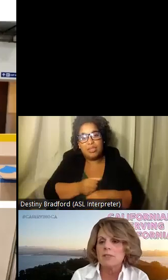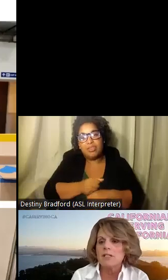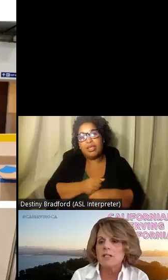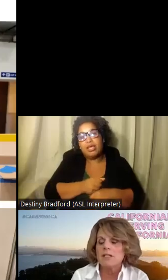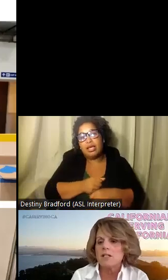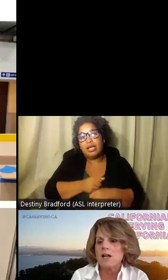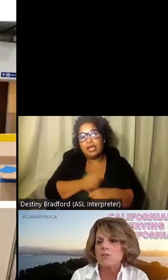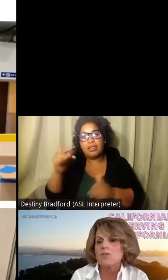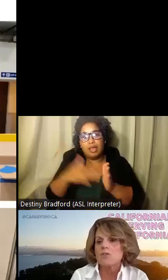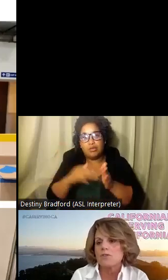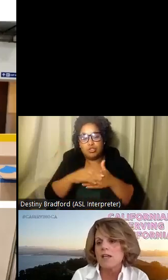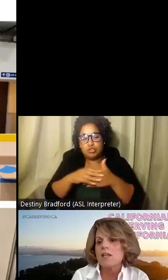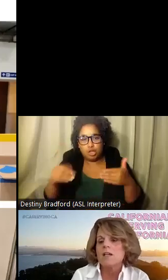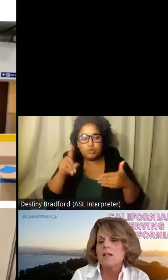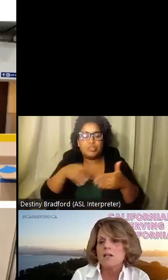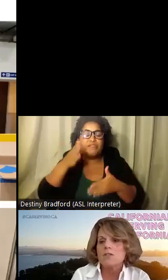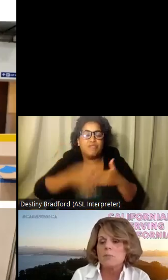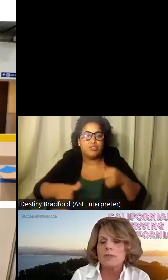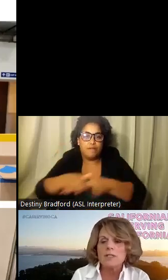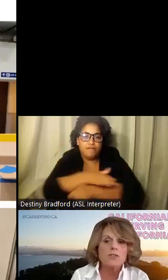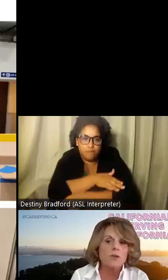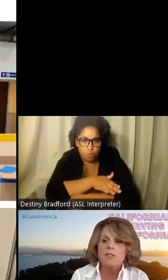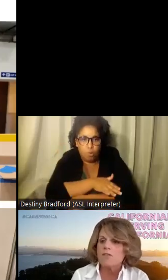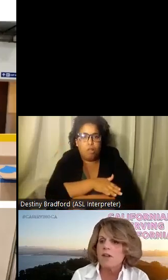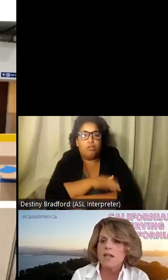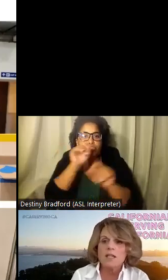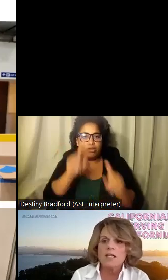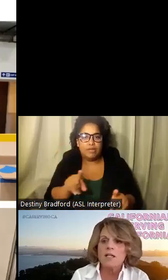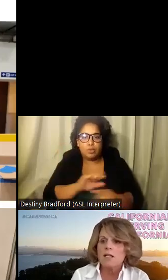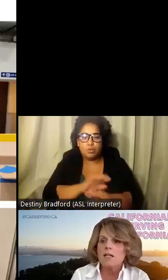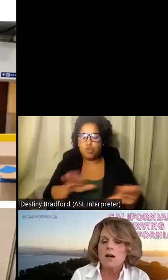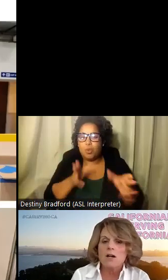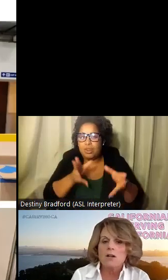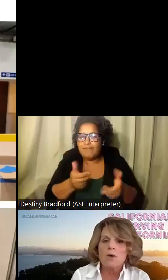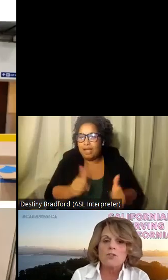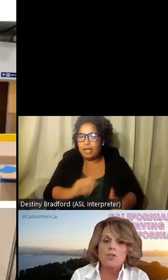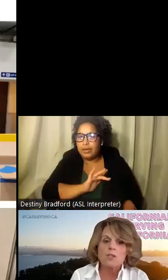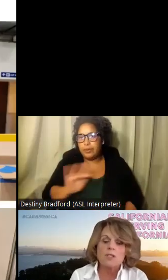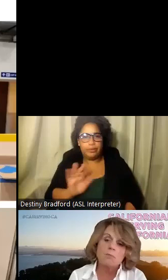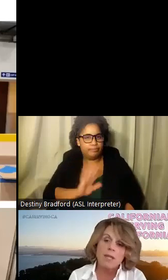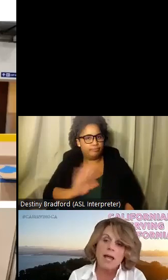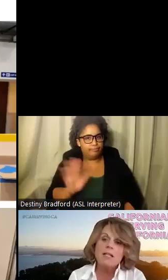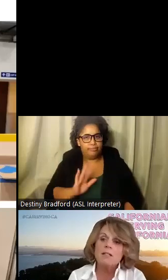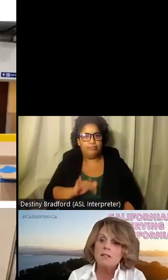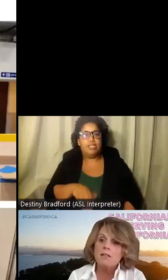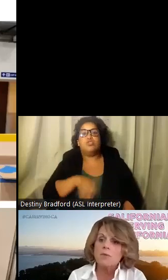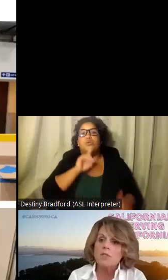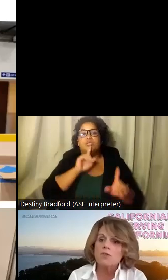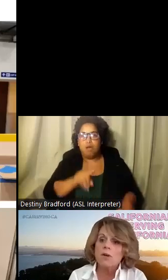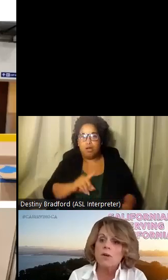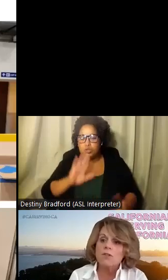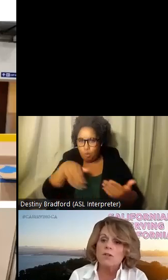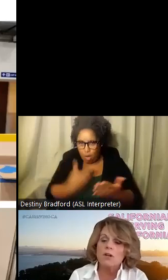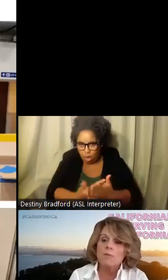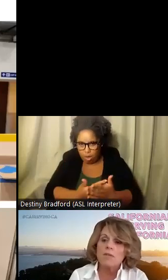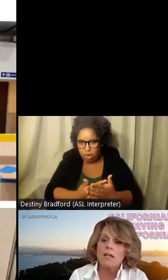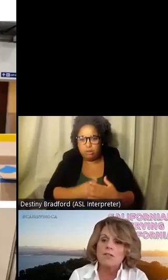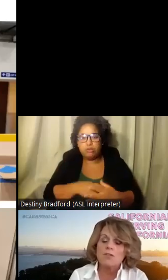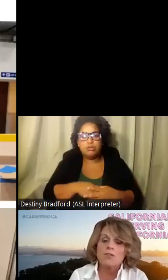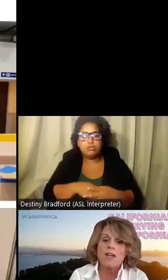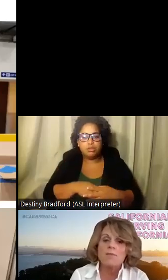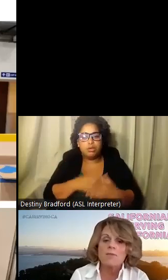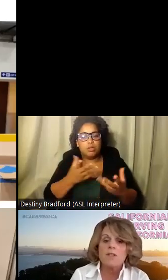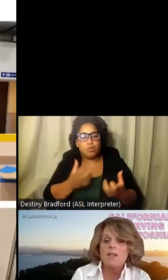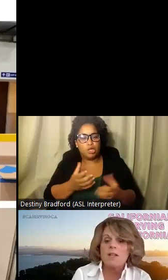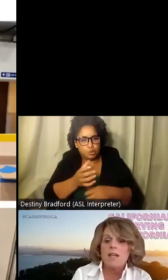to complete the entire survey. So please don't leave any questions blank. We do want you to get